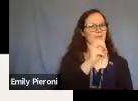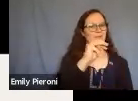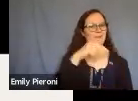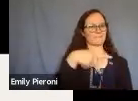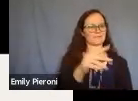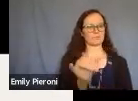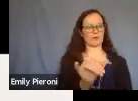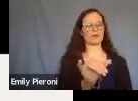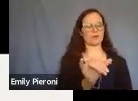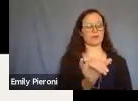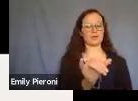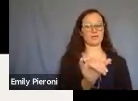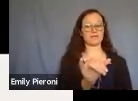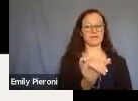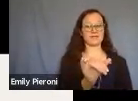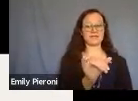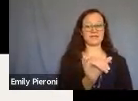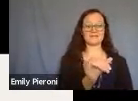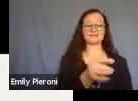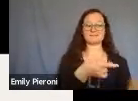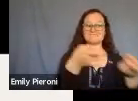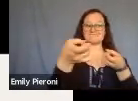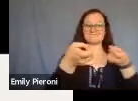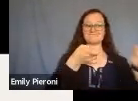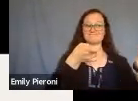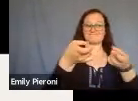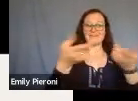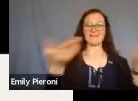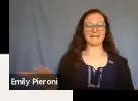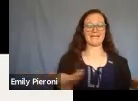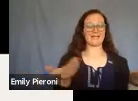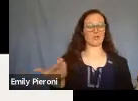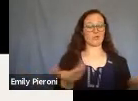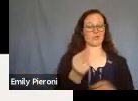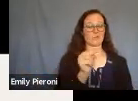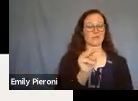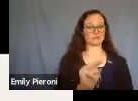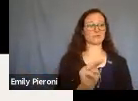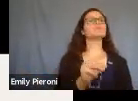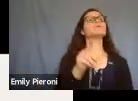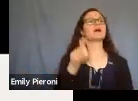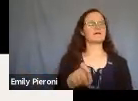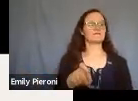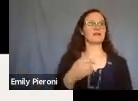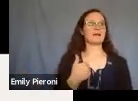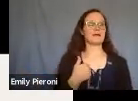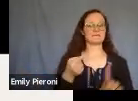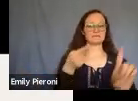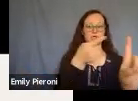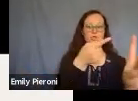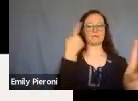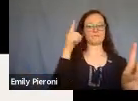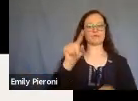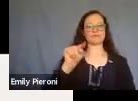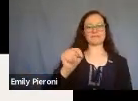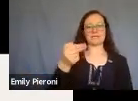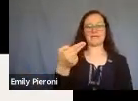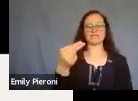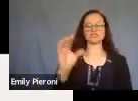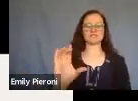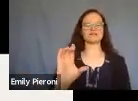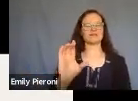is a regulated crop in New Mexico. You have to have targets for the THC, which is the